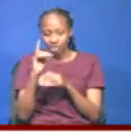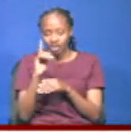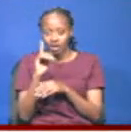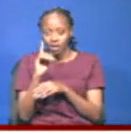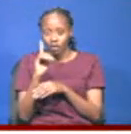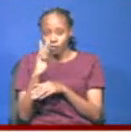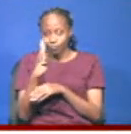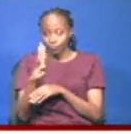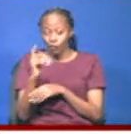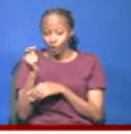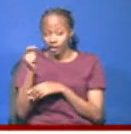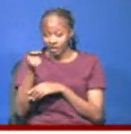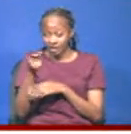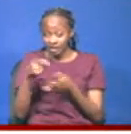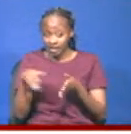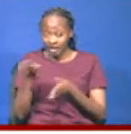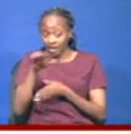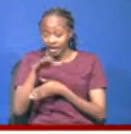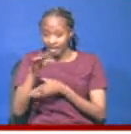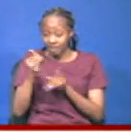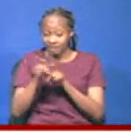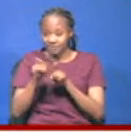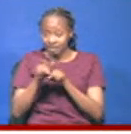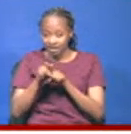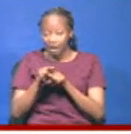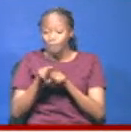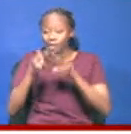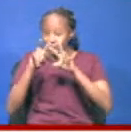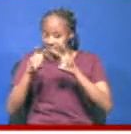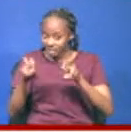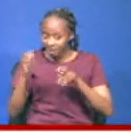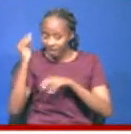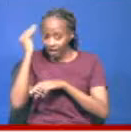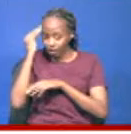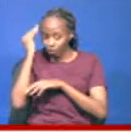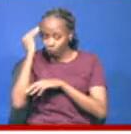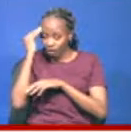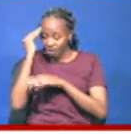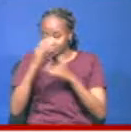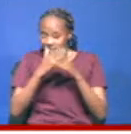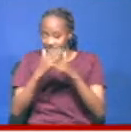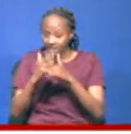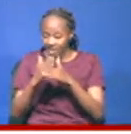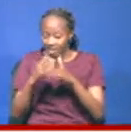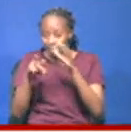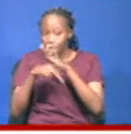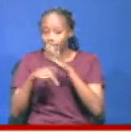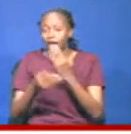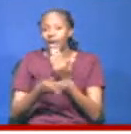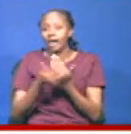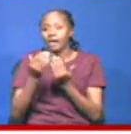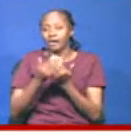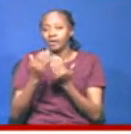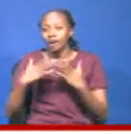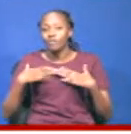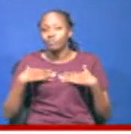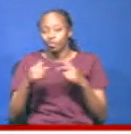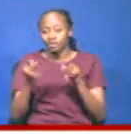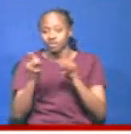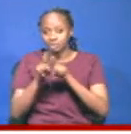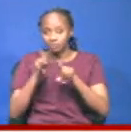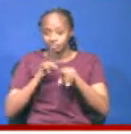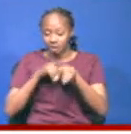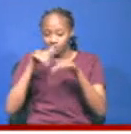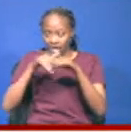implementation research and knowledge sharing, specifically for primary healthcare, to ensure that UHC across the continent and this